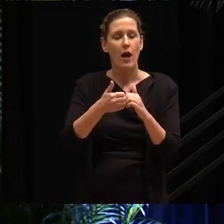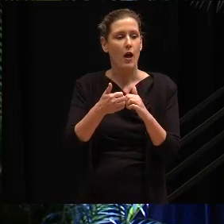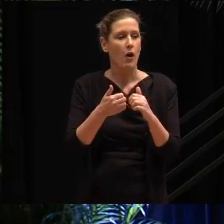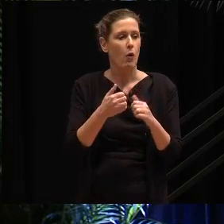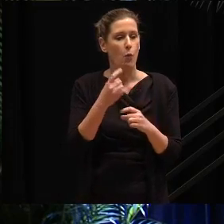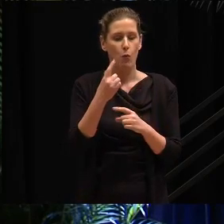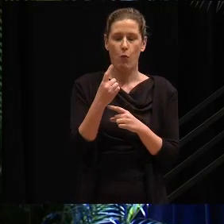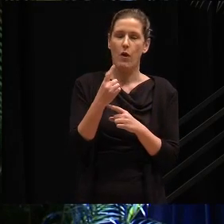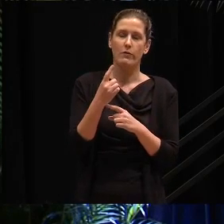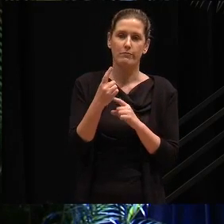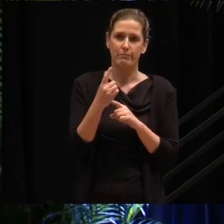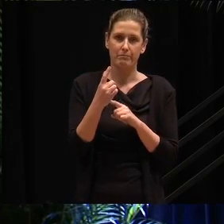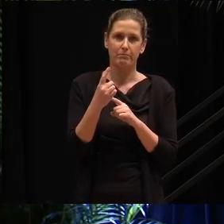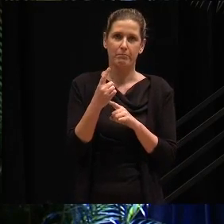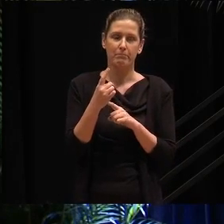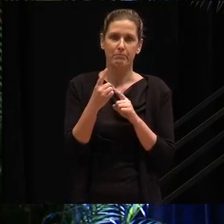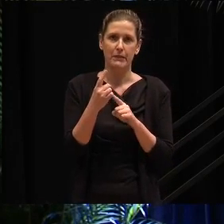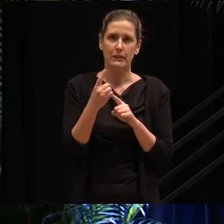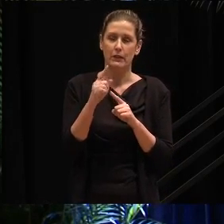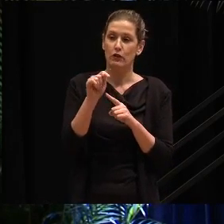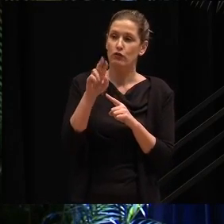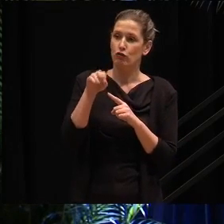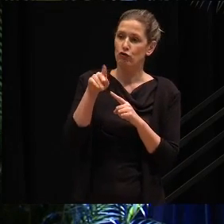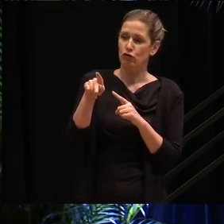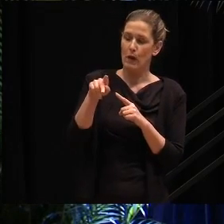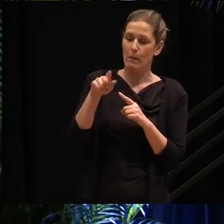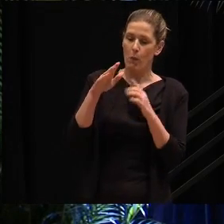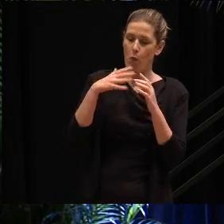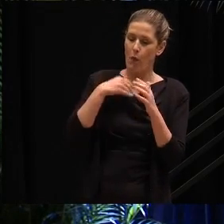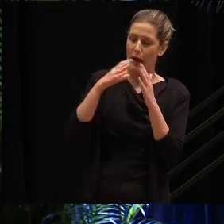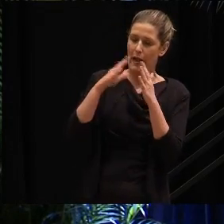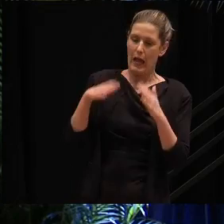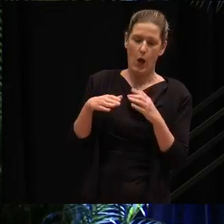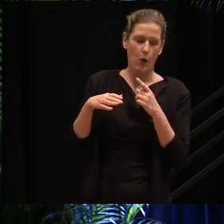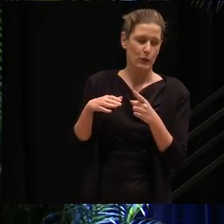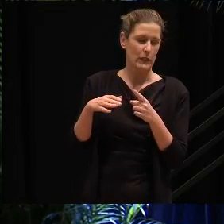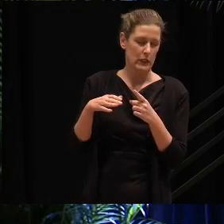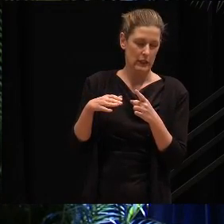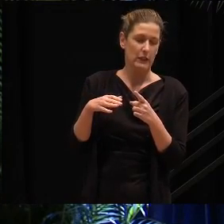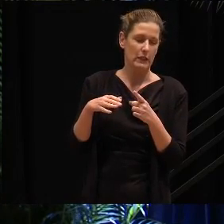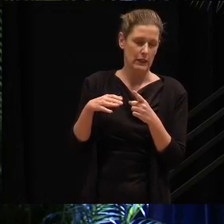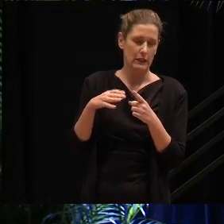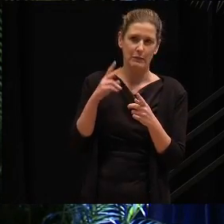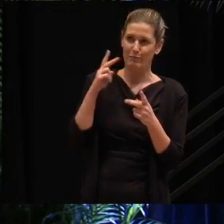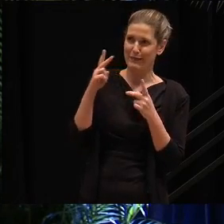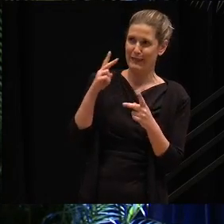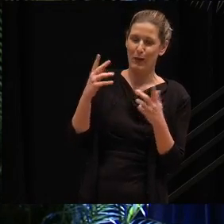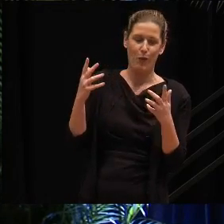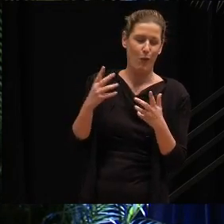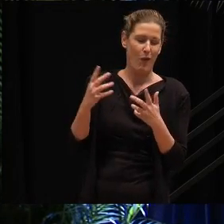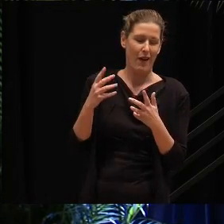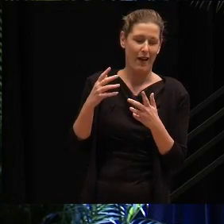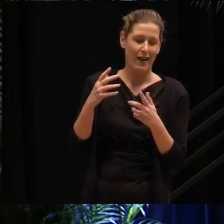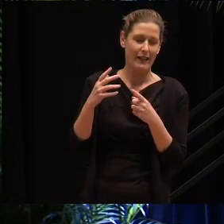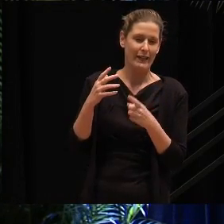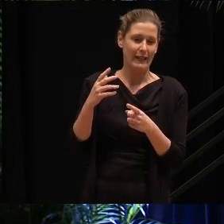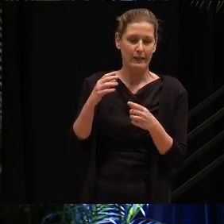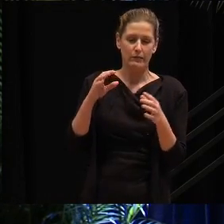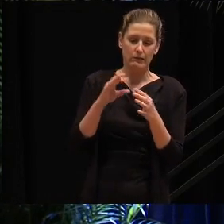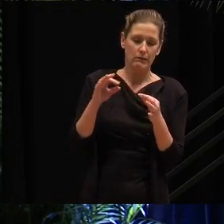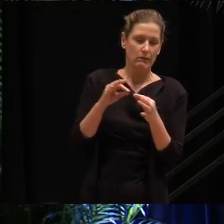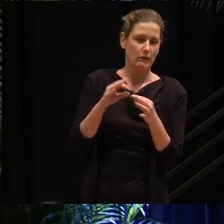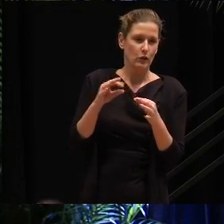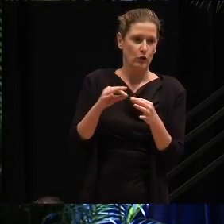one signature of the Trump White House. That's the frequency of President Trump's bombastic